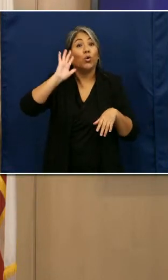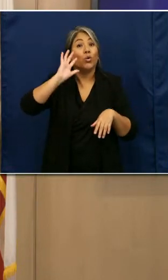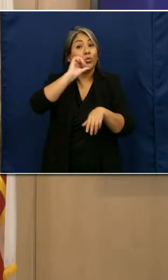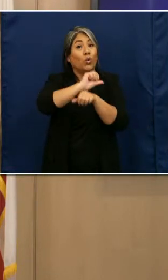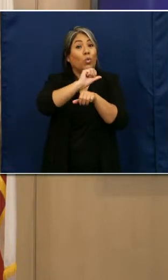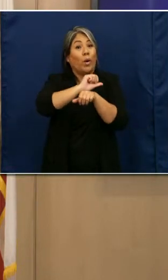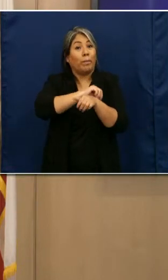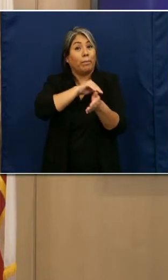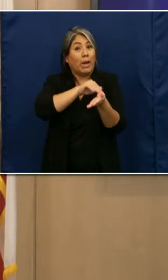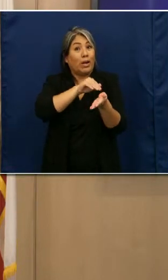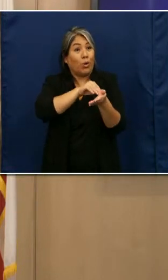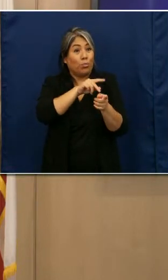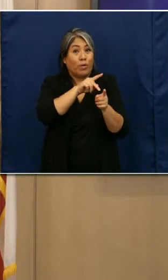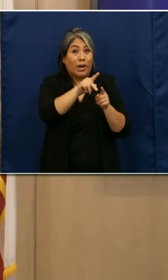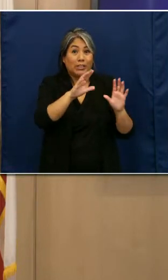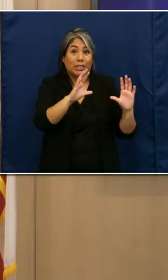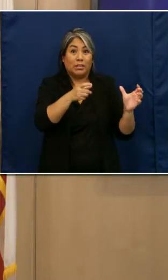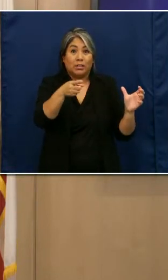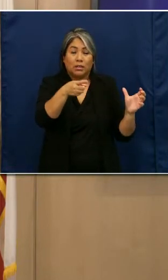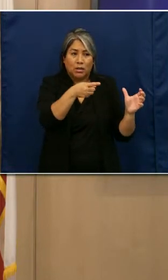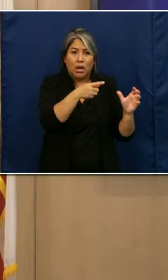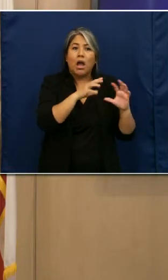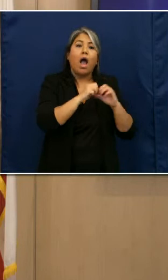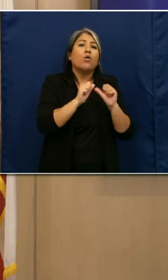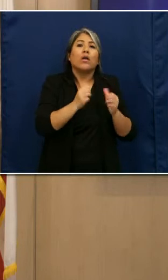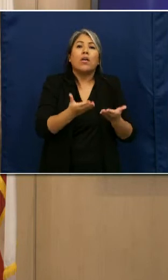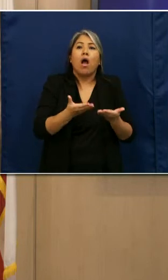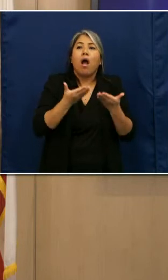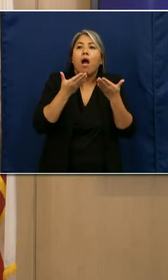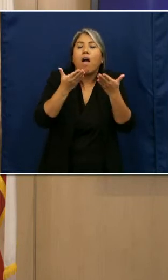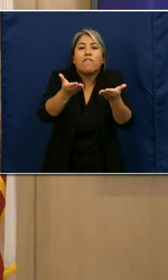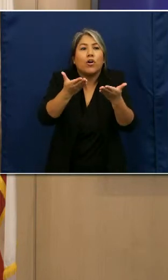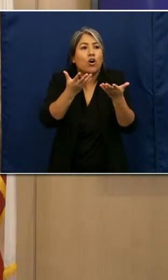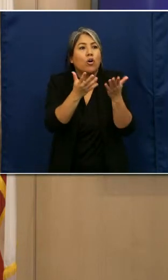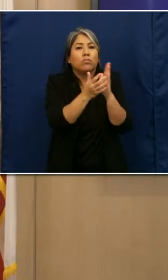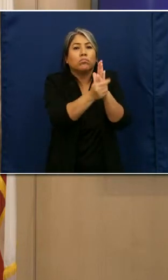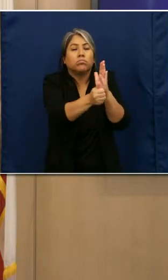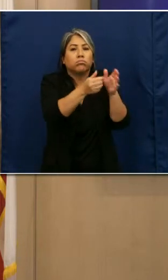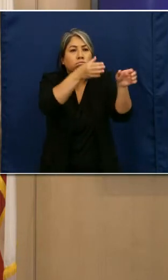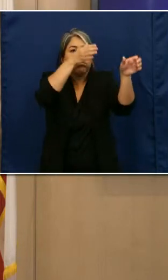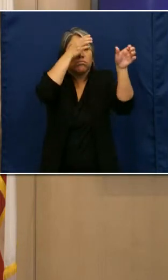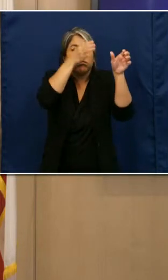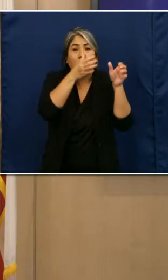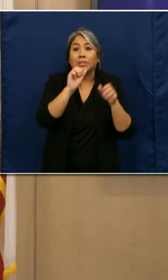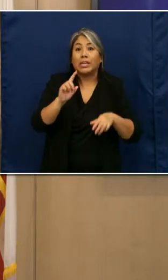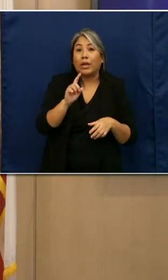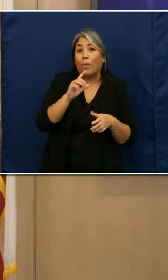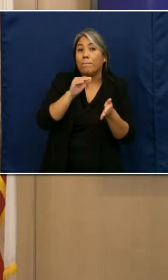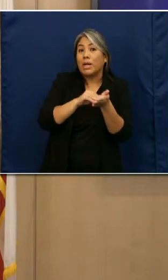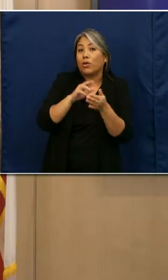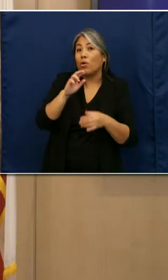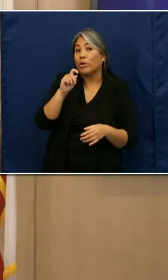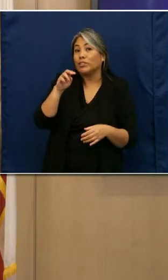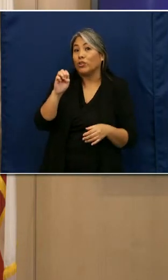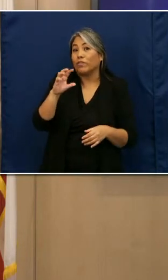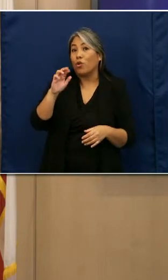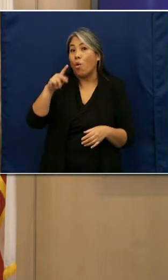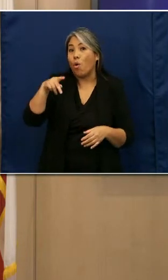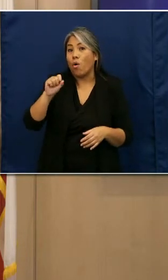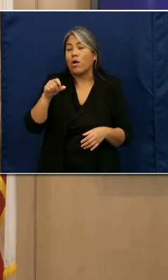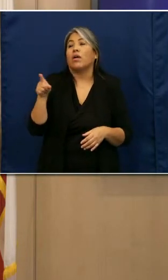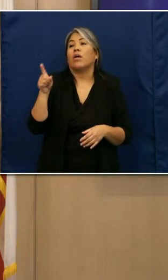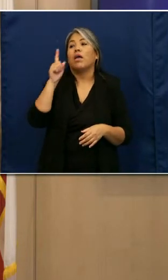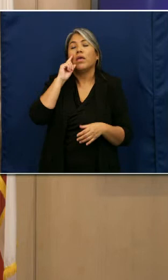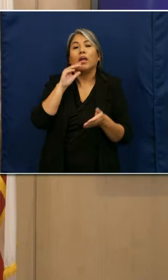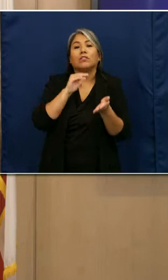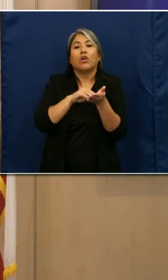medical profession that there is a way to offer your expertise through the San Diego Medical Reserve Corps, and I think Dr. McDonald